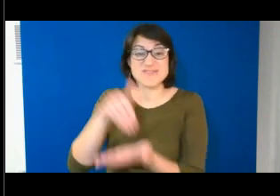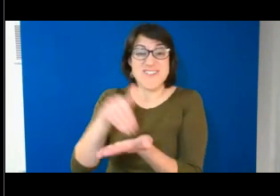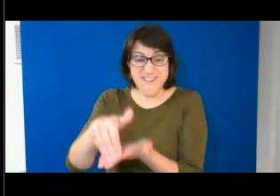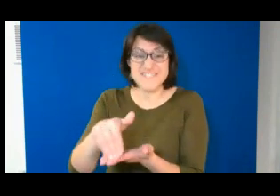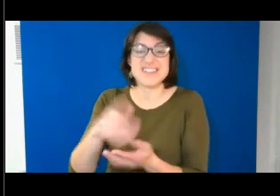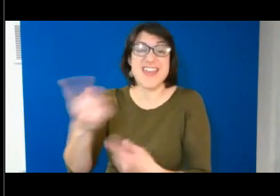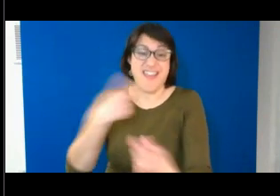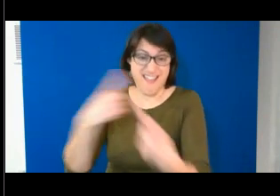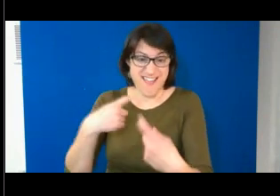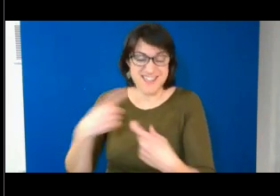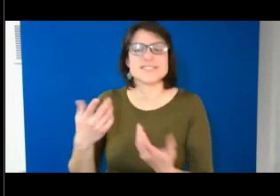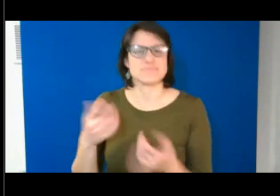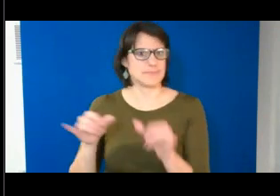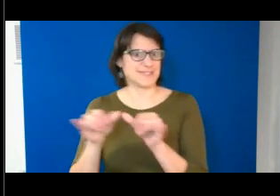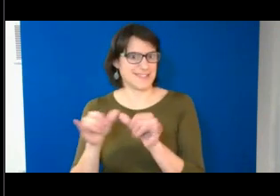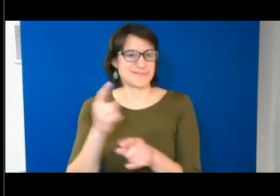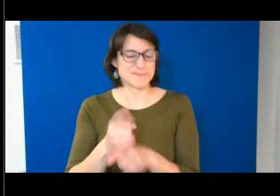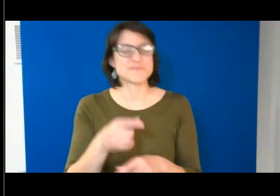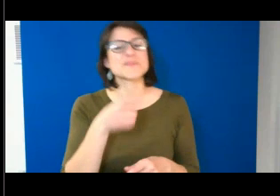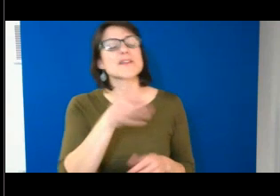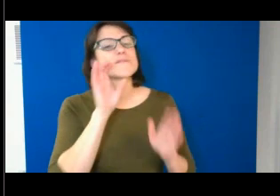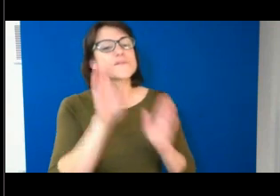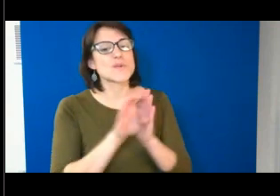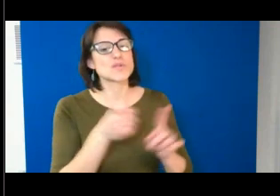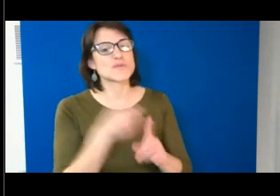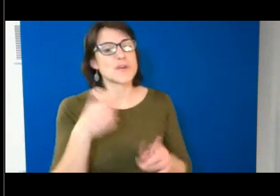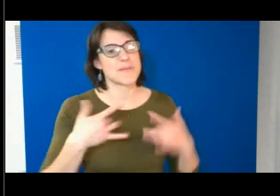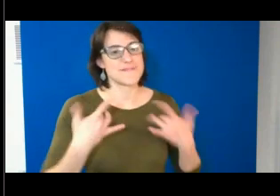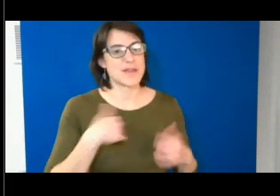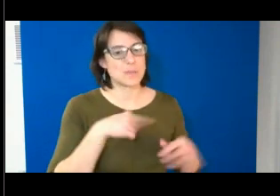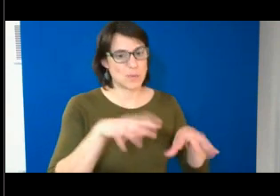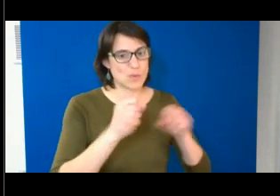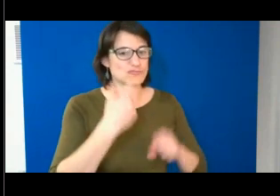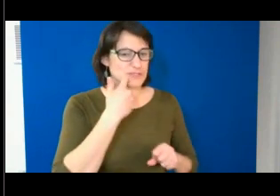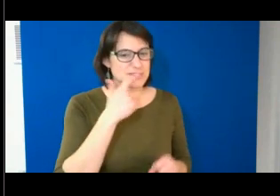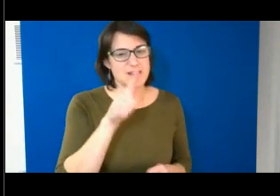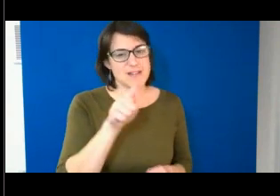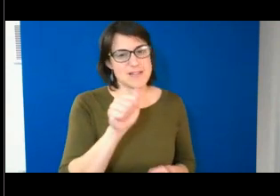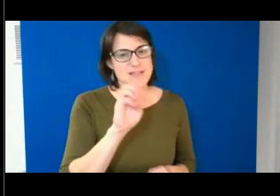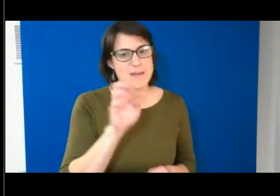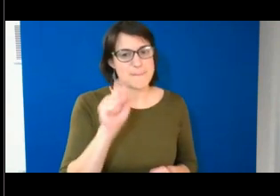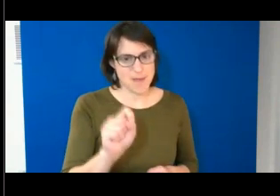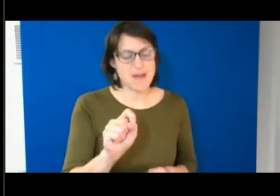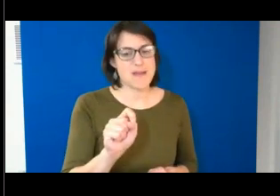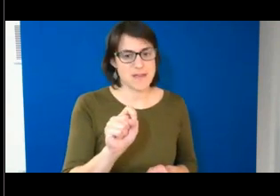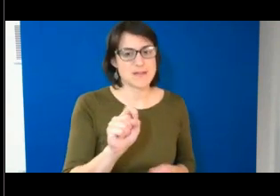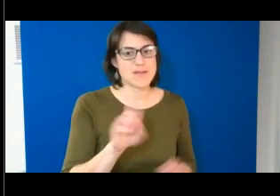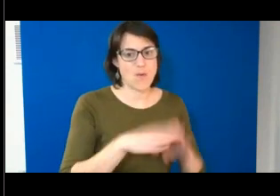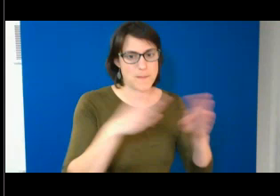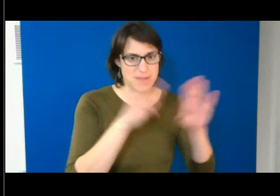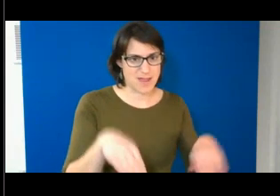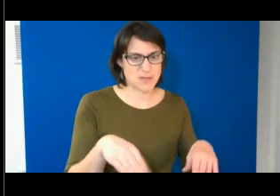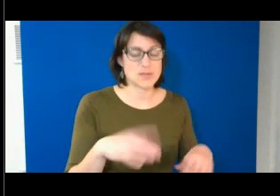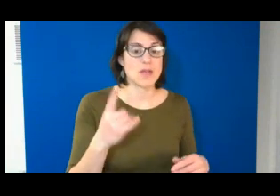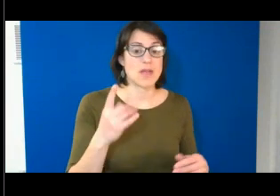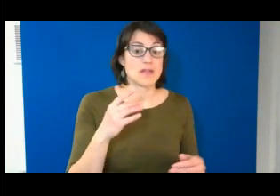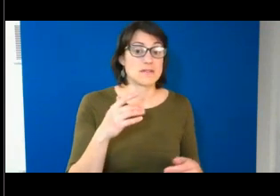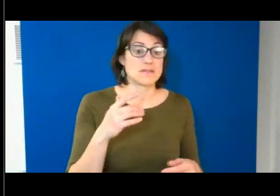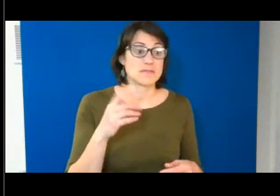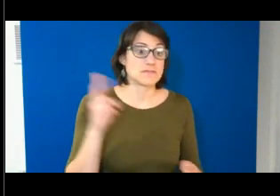photos from an event we did recently, Lamont, Colombia. They had an open house, thousands of visitors. We probably talked to hundreds